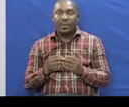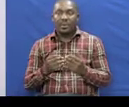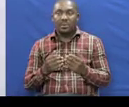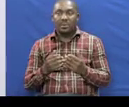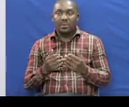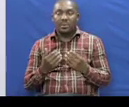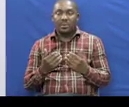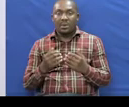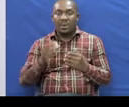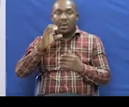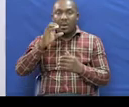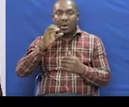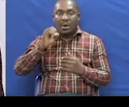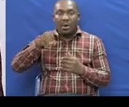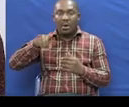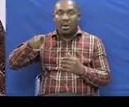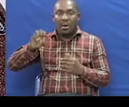it is argon